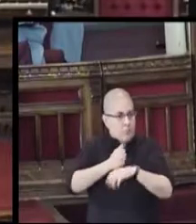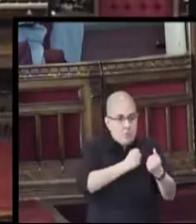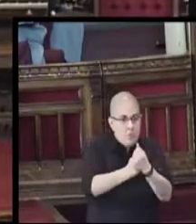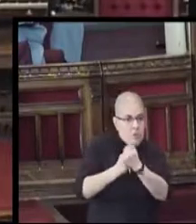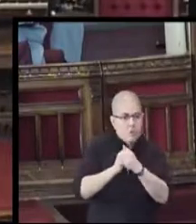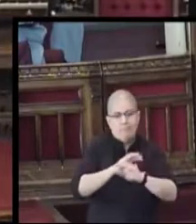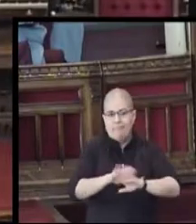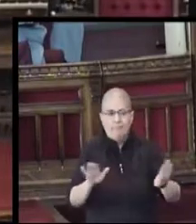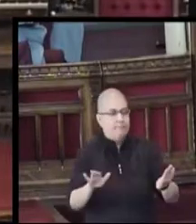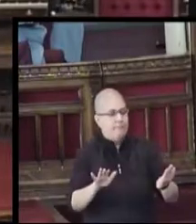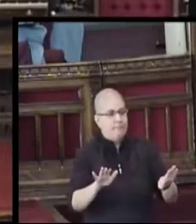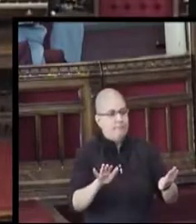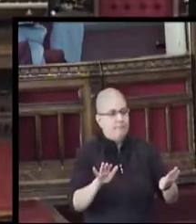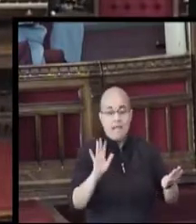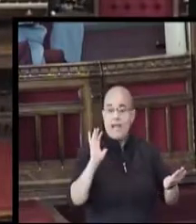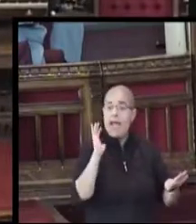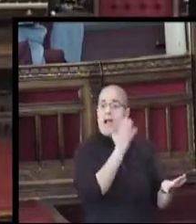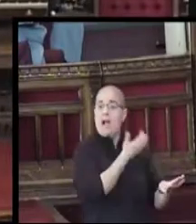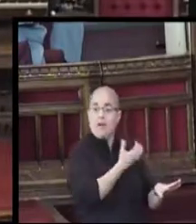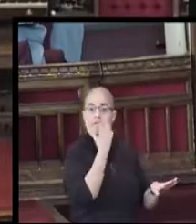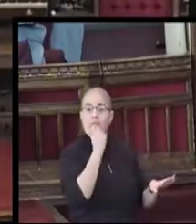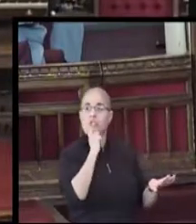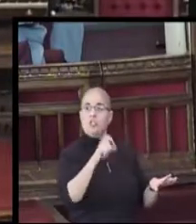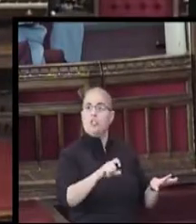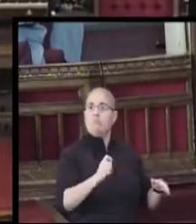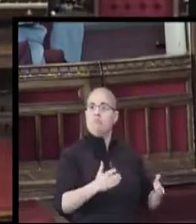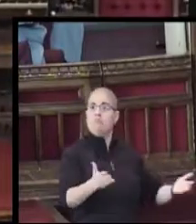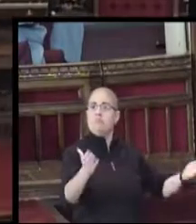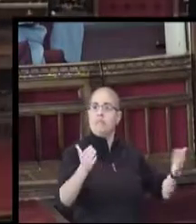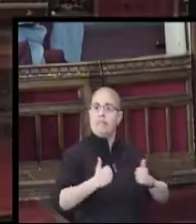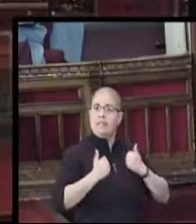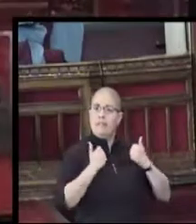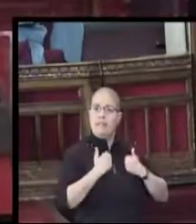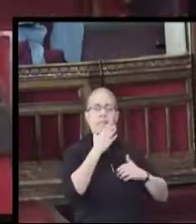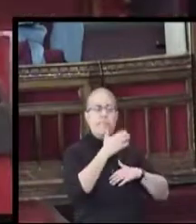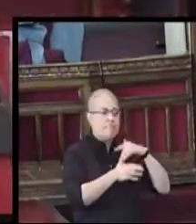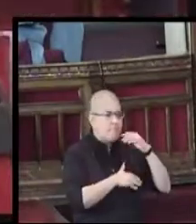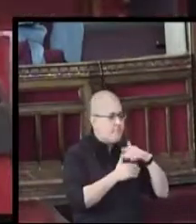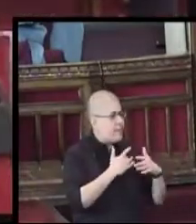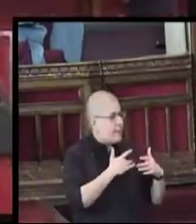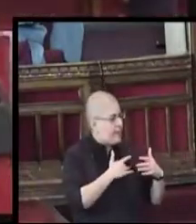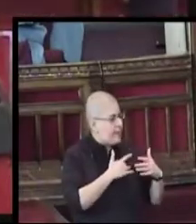That we should be living our values of compassion and